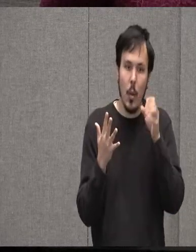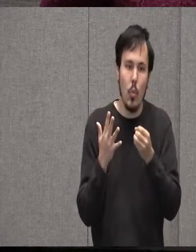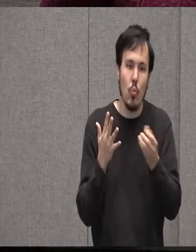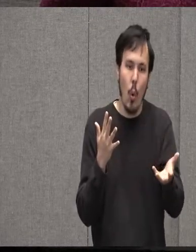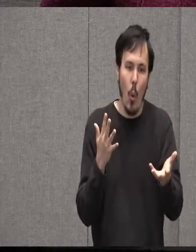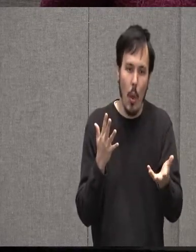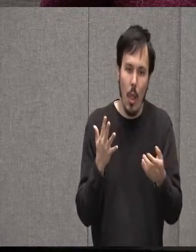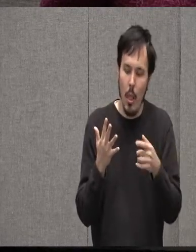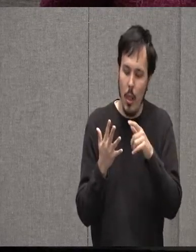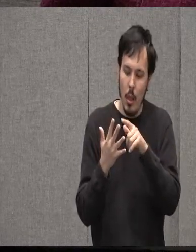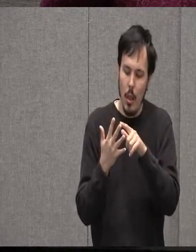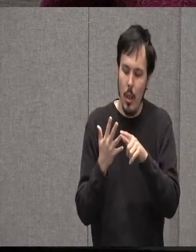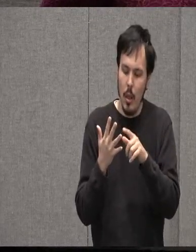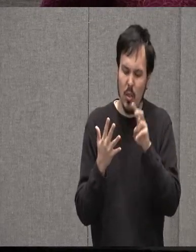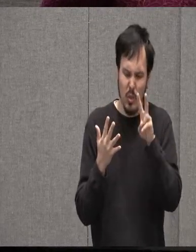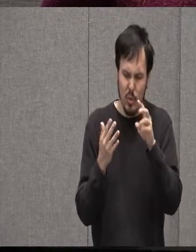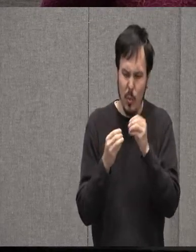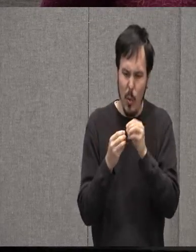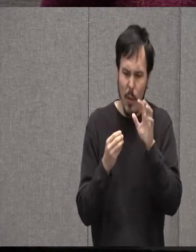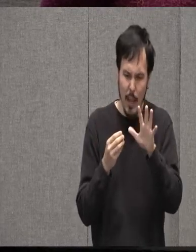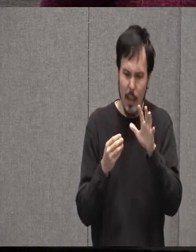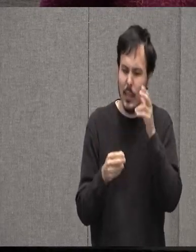So for this round, you're just gonna write